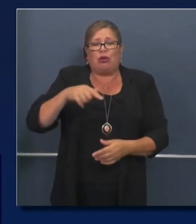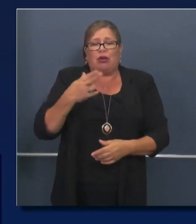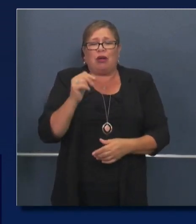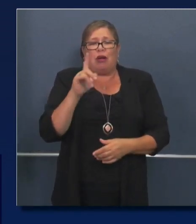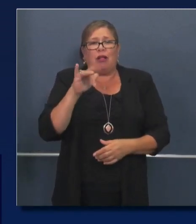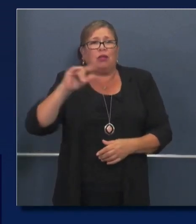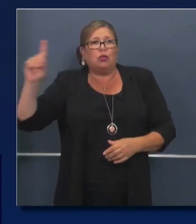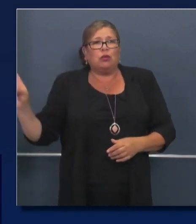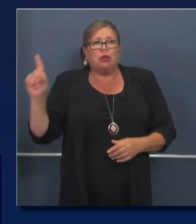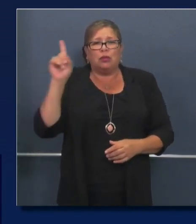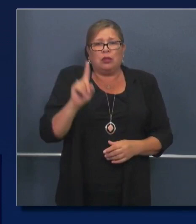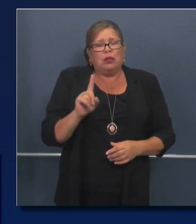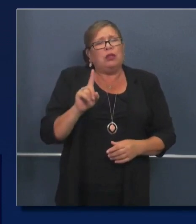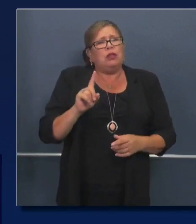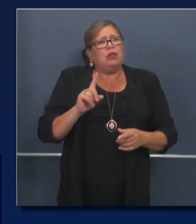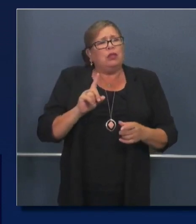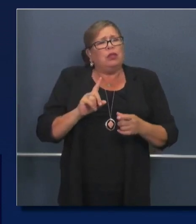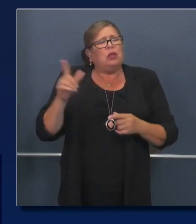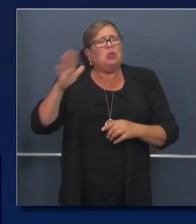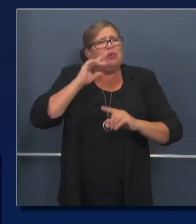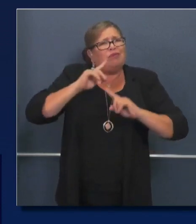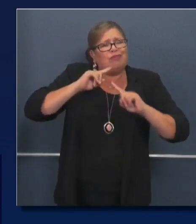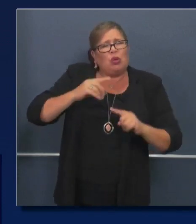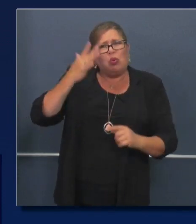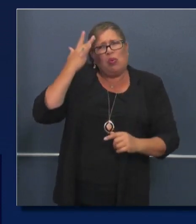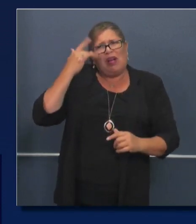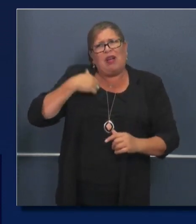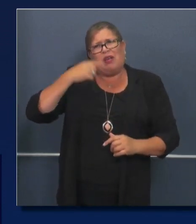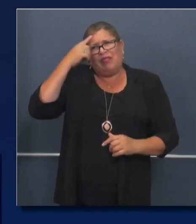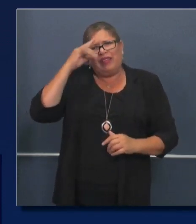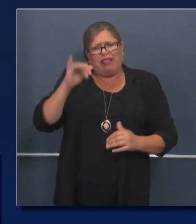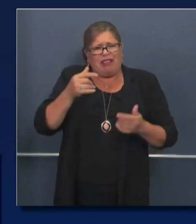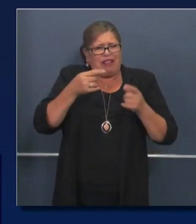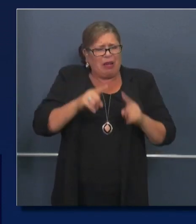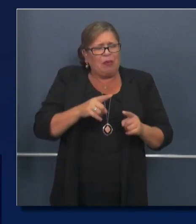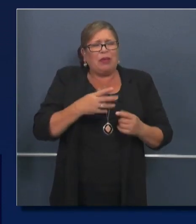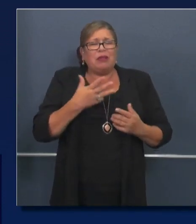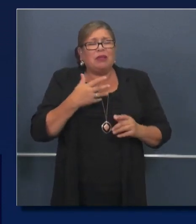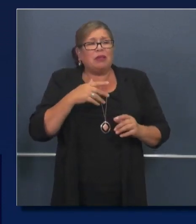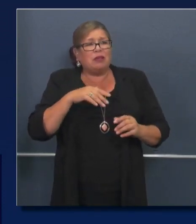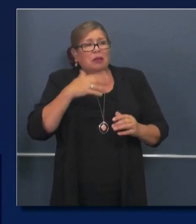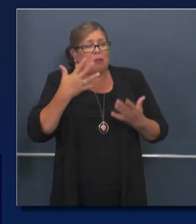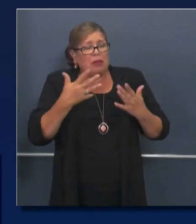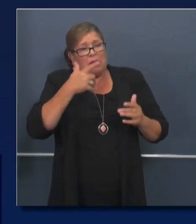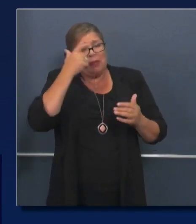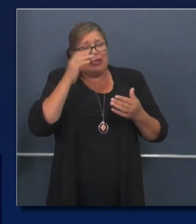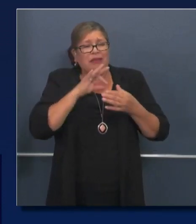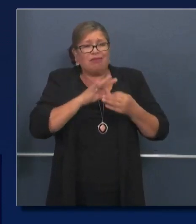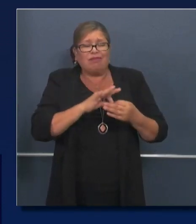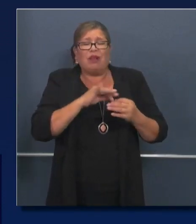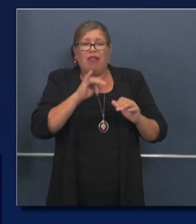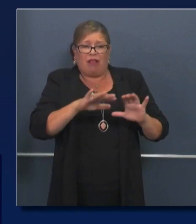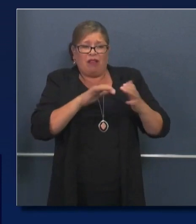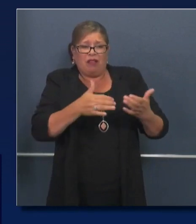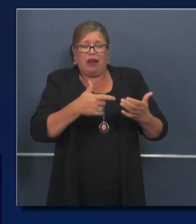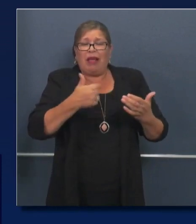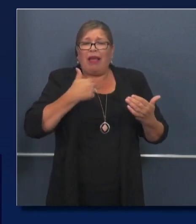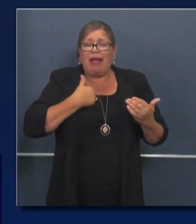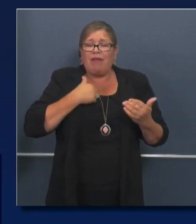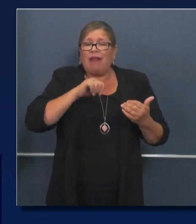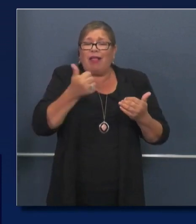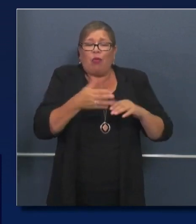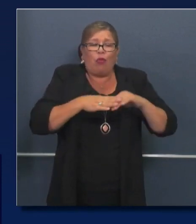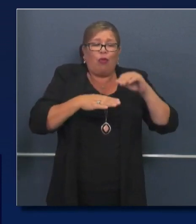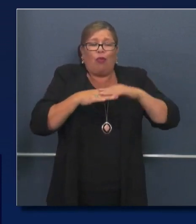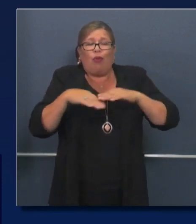questions about why we think that's the case as it relates to comorbidities, when it relates to issues of hypertension and issues of diabetes and